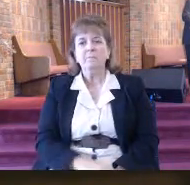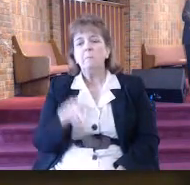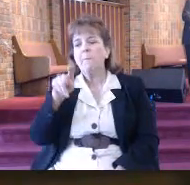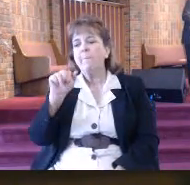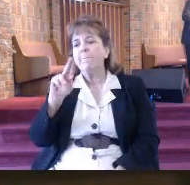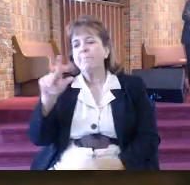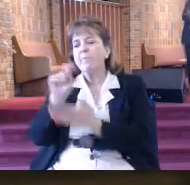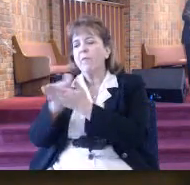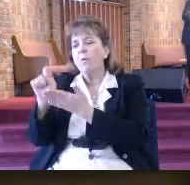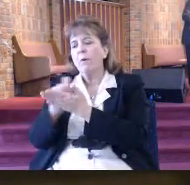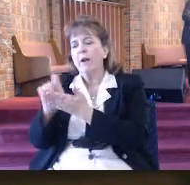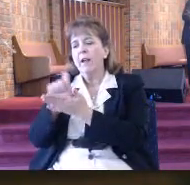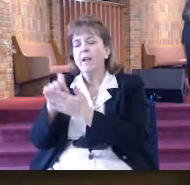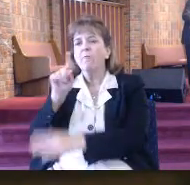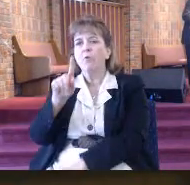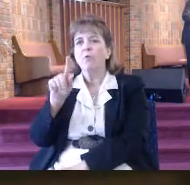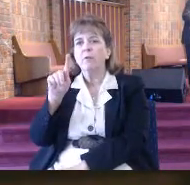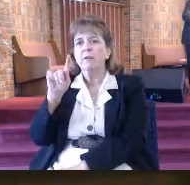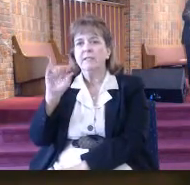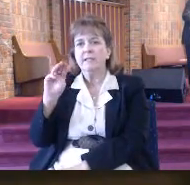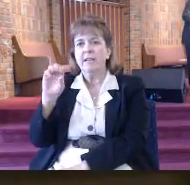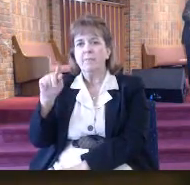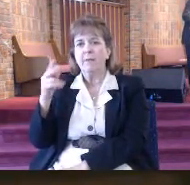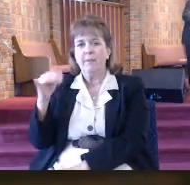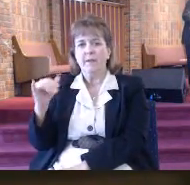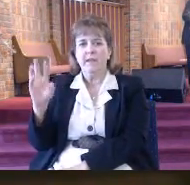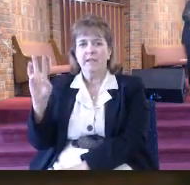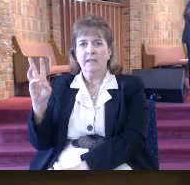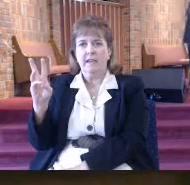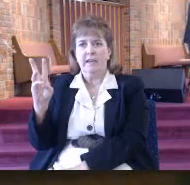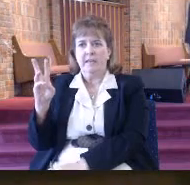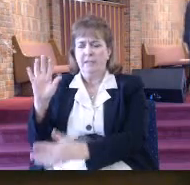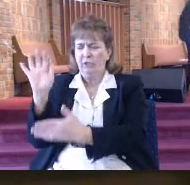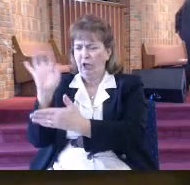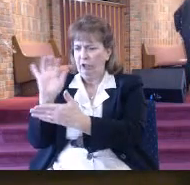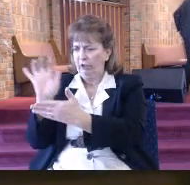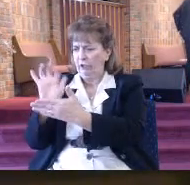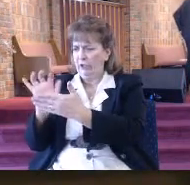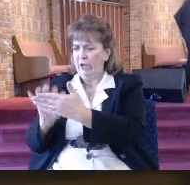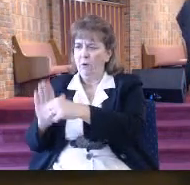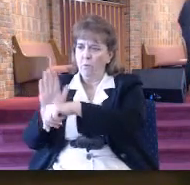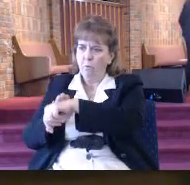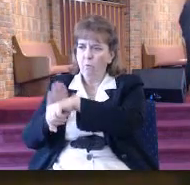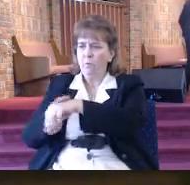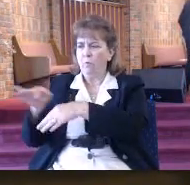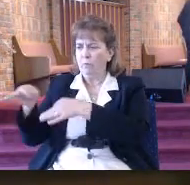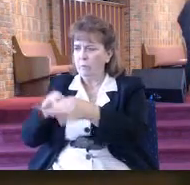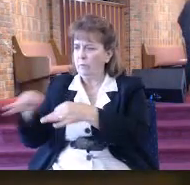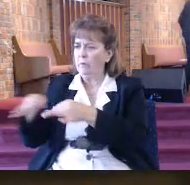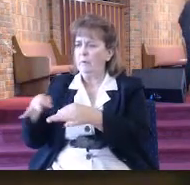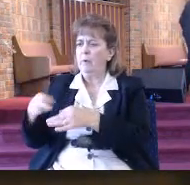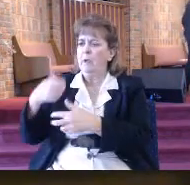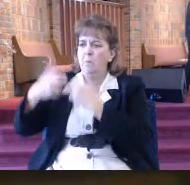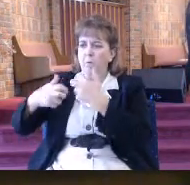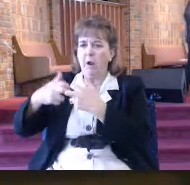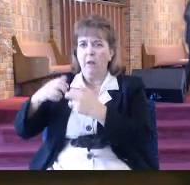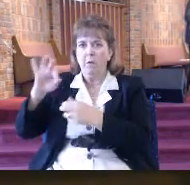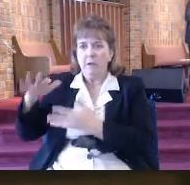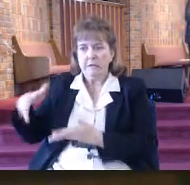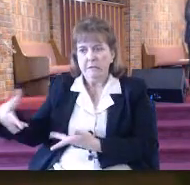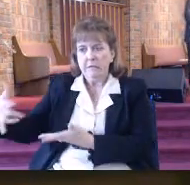Timothy chapter 6, as Paul is spending really much of the sixth chapter warning Timothy about the problem of material